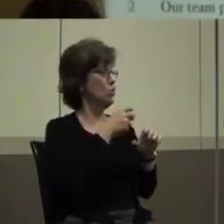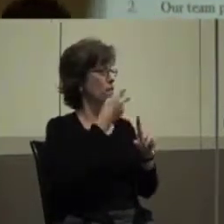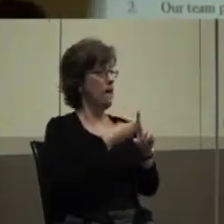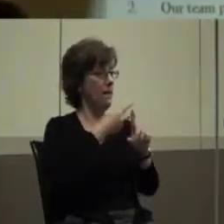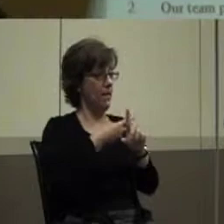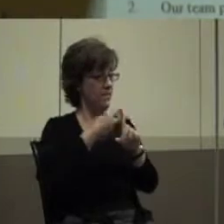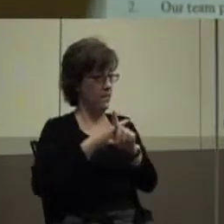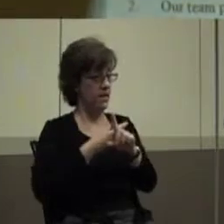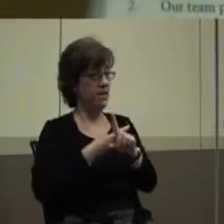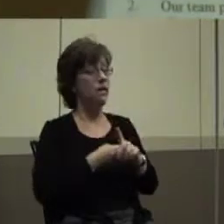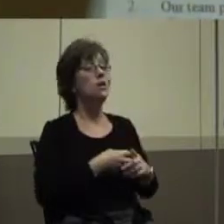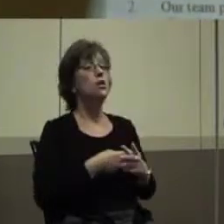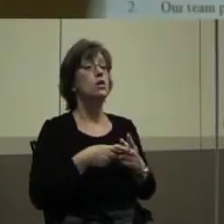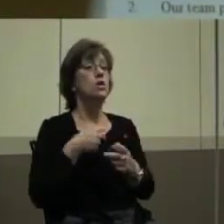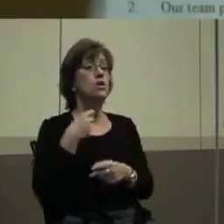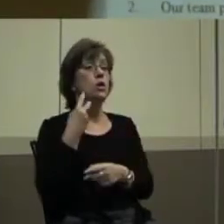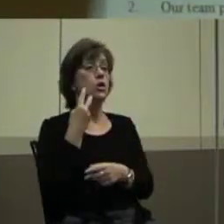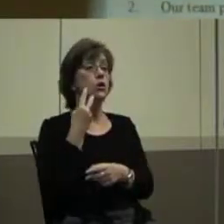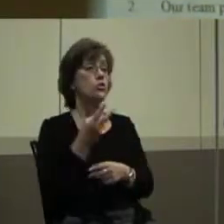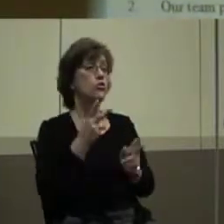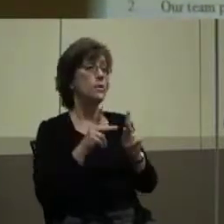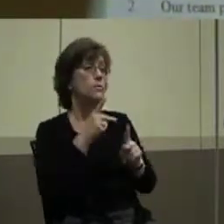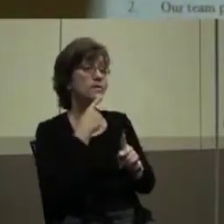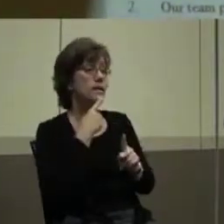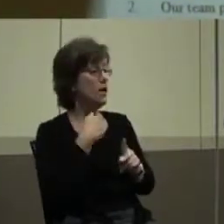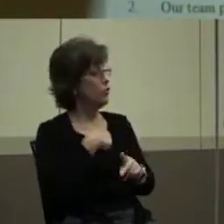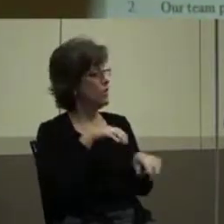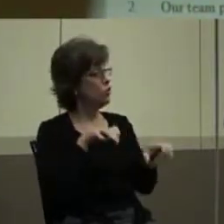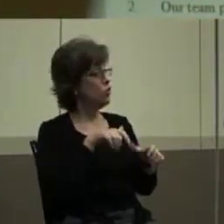2 people said we do this weekly.